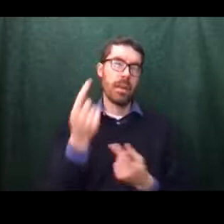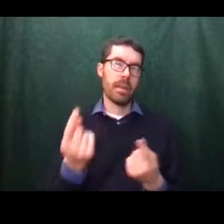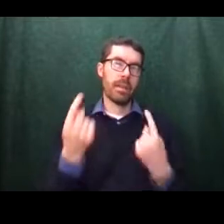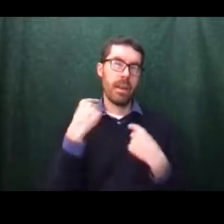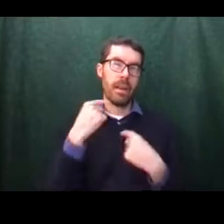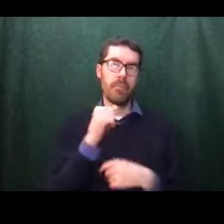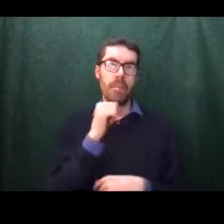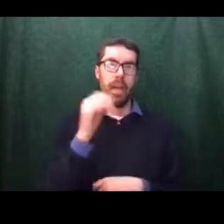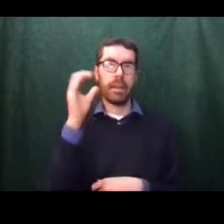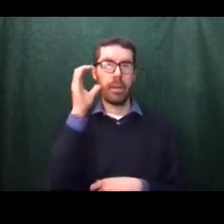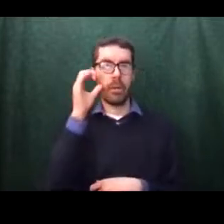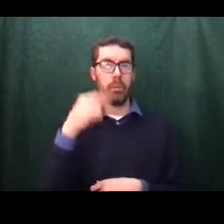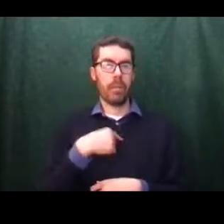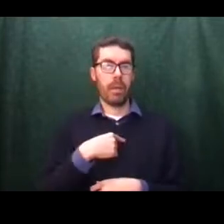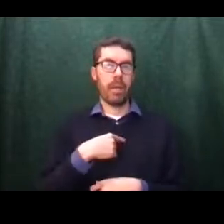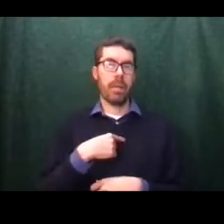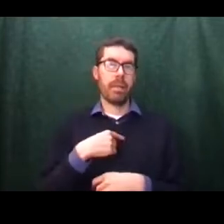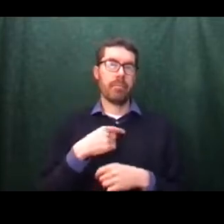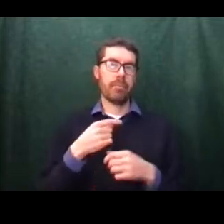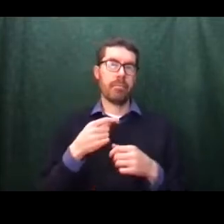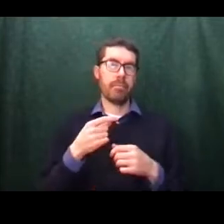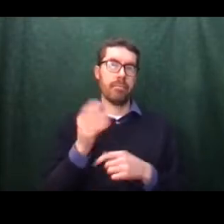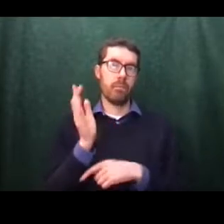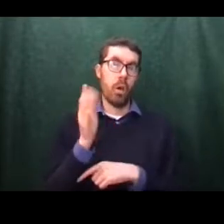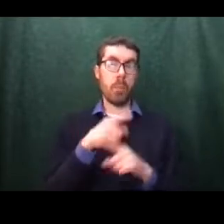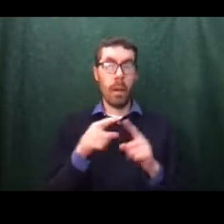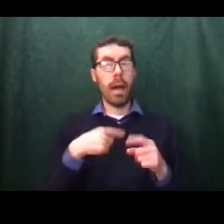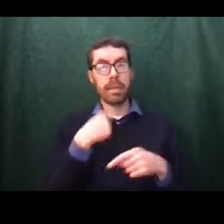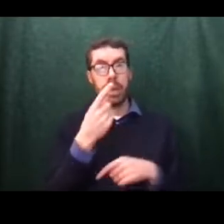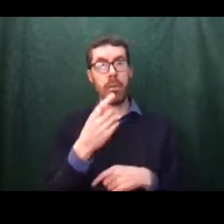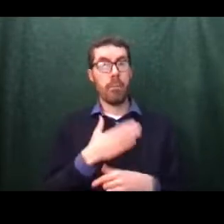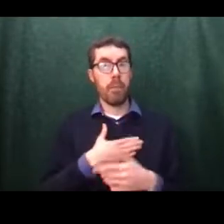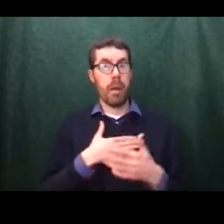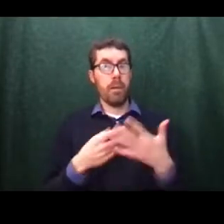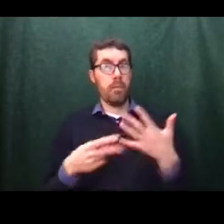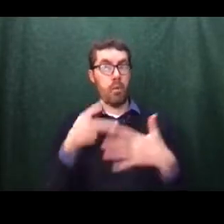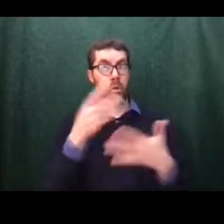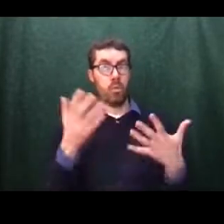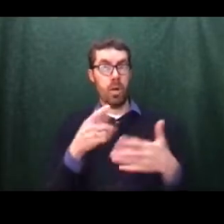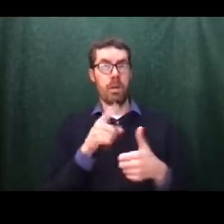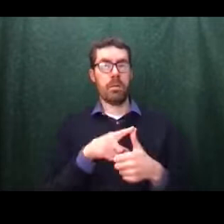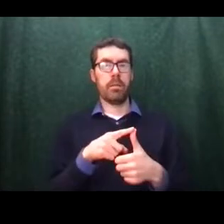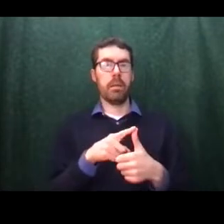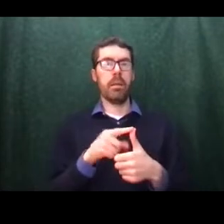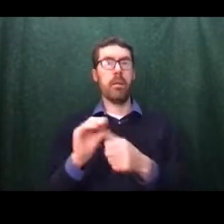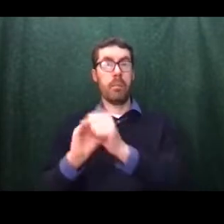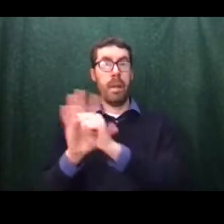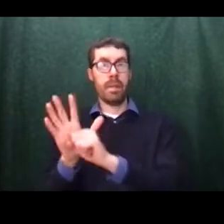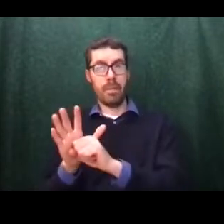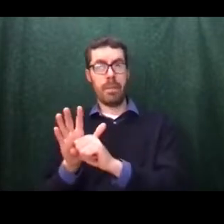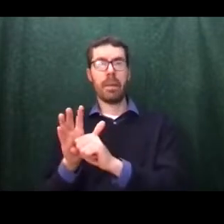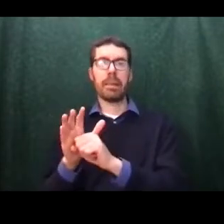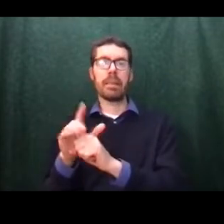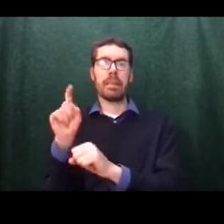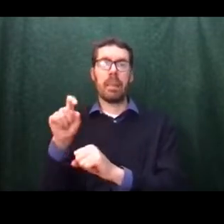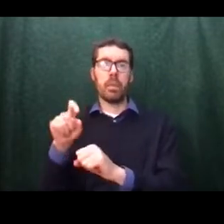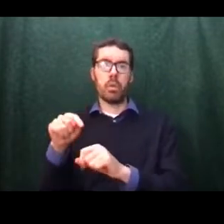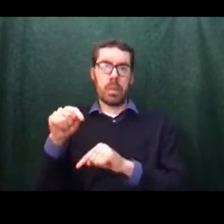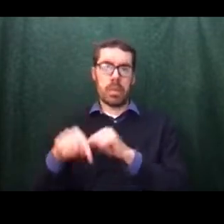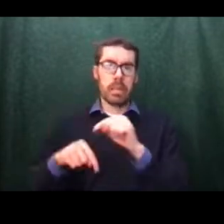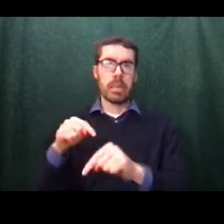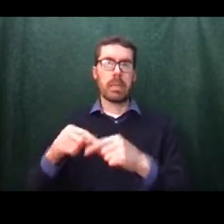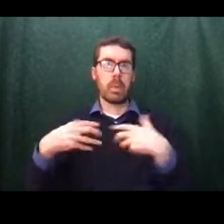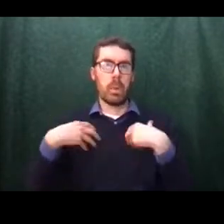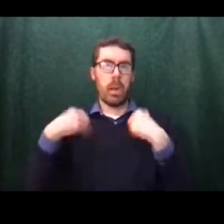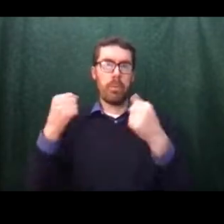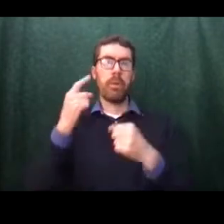hear me, but I can tell you that my priorities are quickly recovery from the pandemic for our